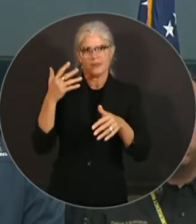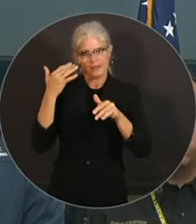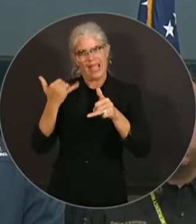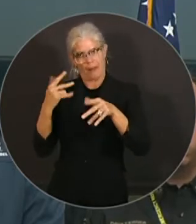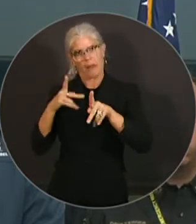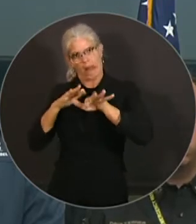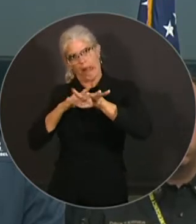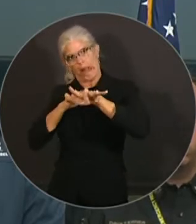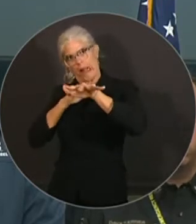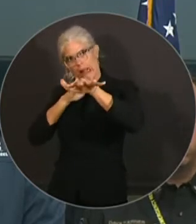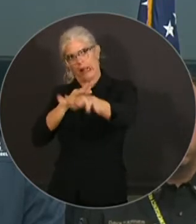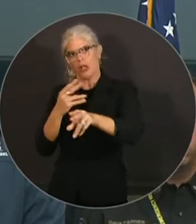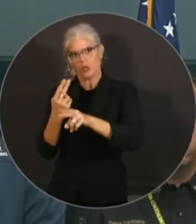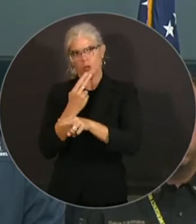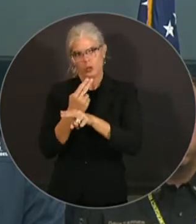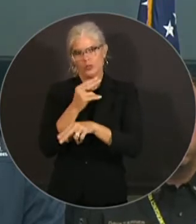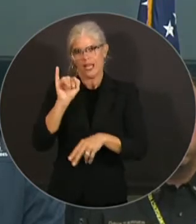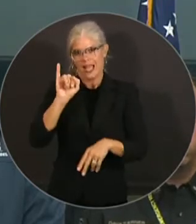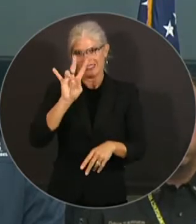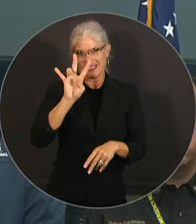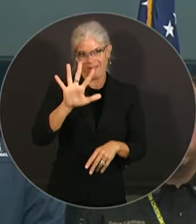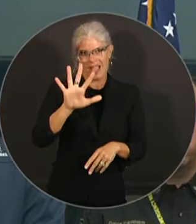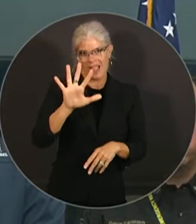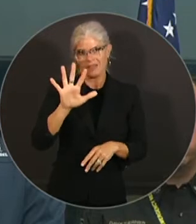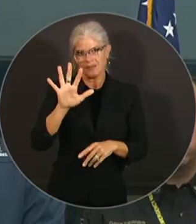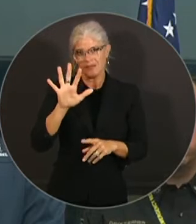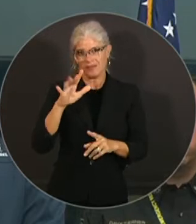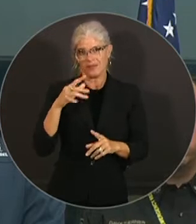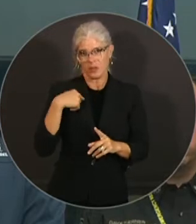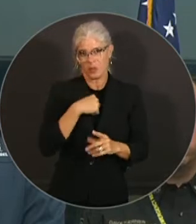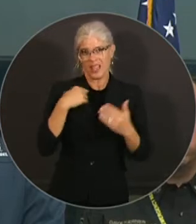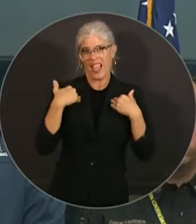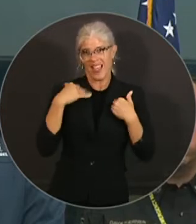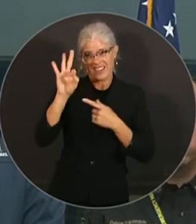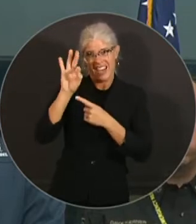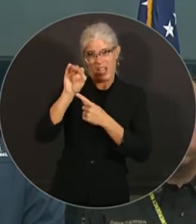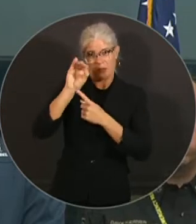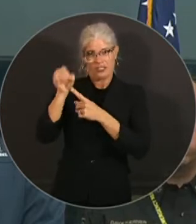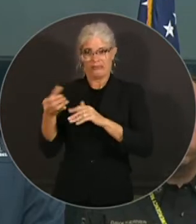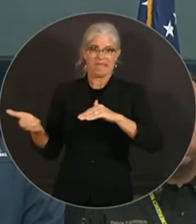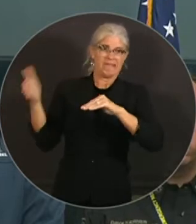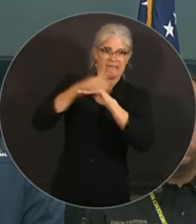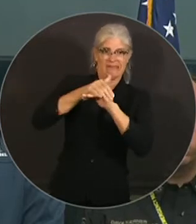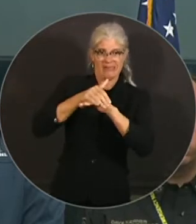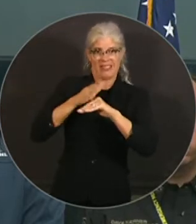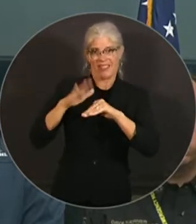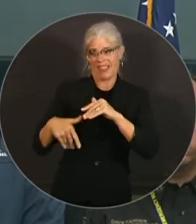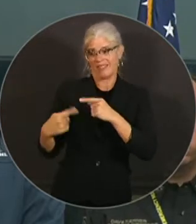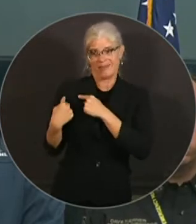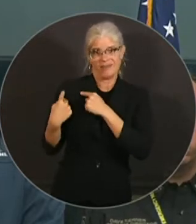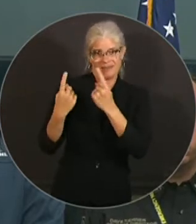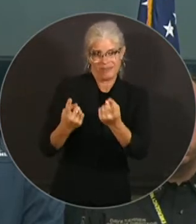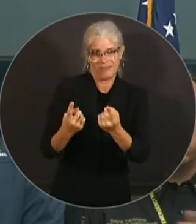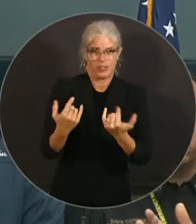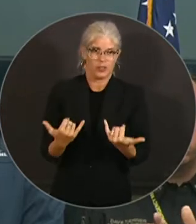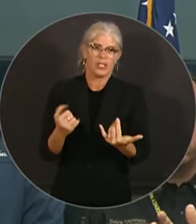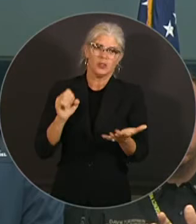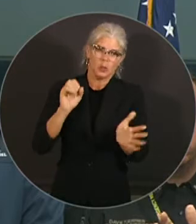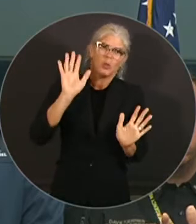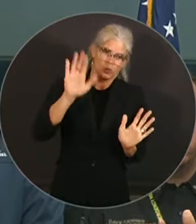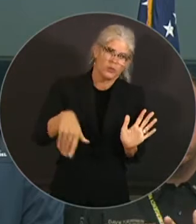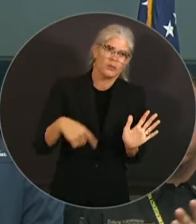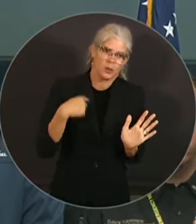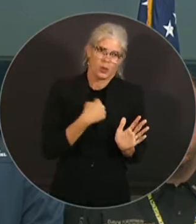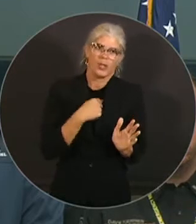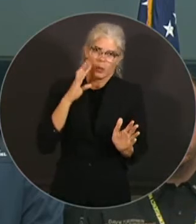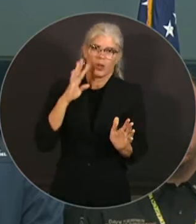the usage on I-75 is about 90% more than what would typically be happening right now. So FDOT will have that